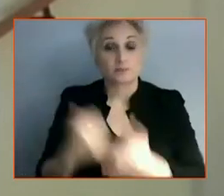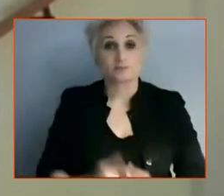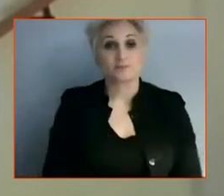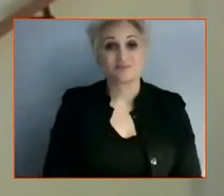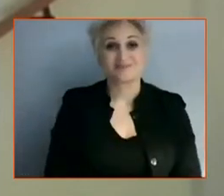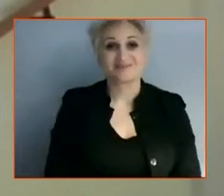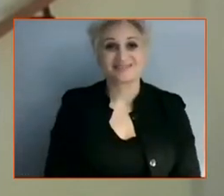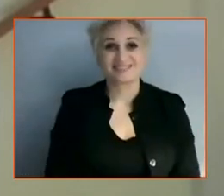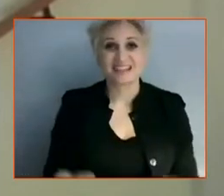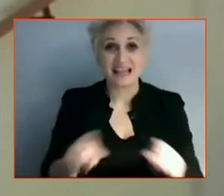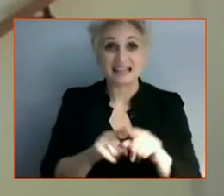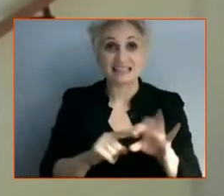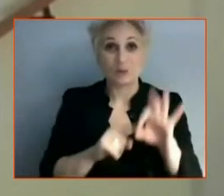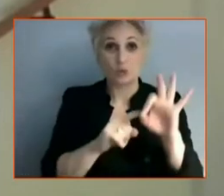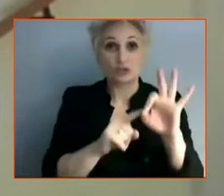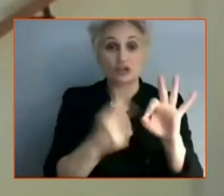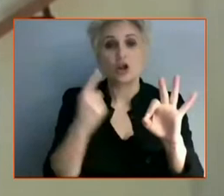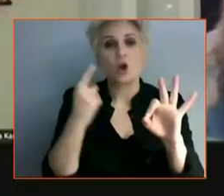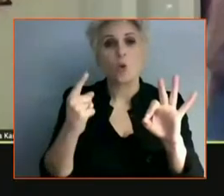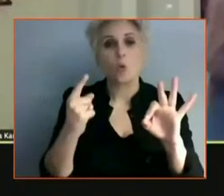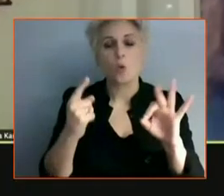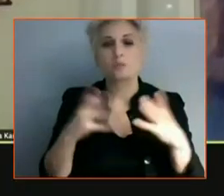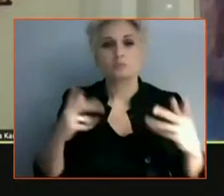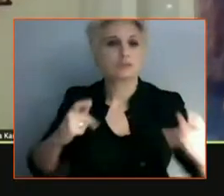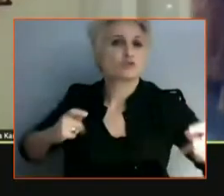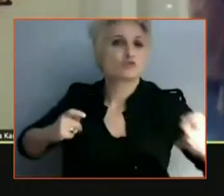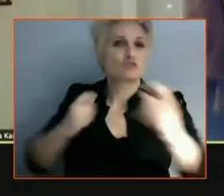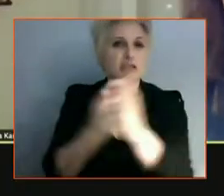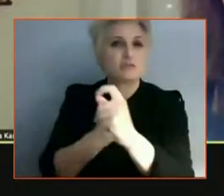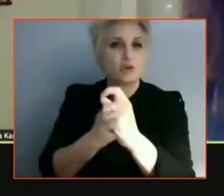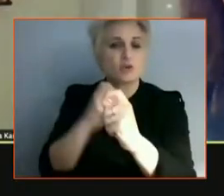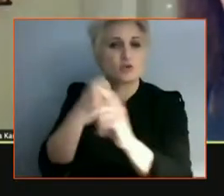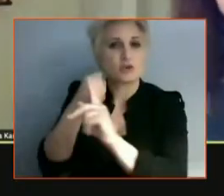same question. What's one transformational shift candidates can advocate for in the arts?